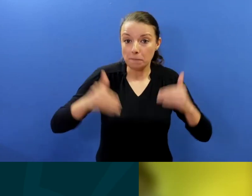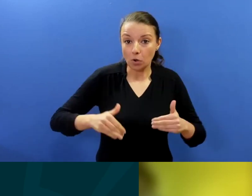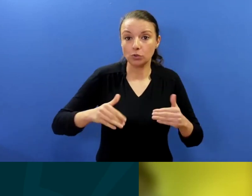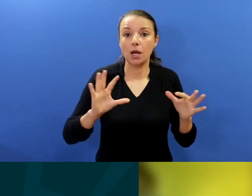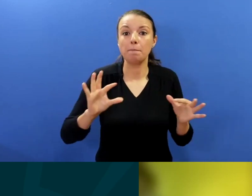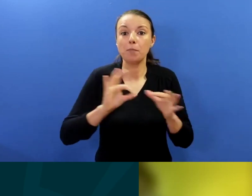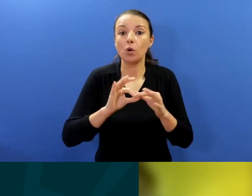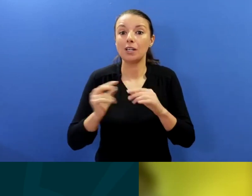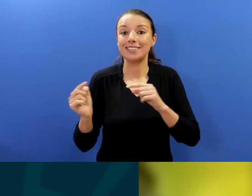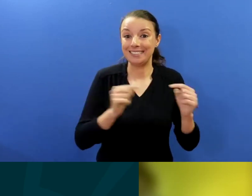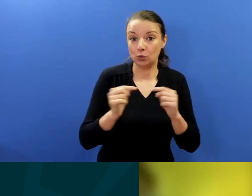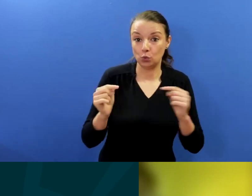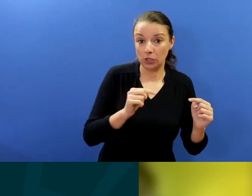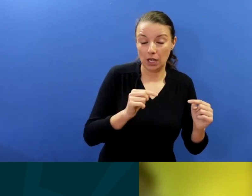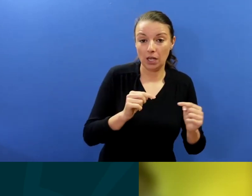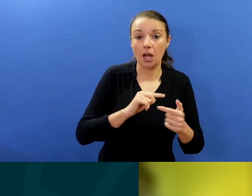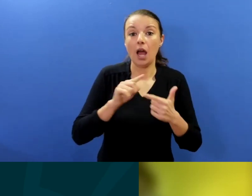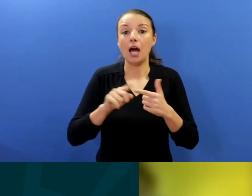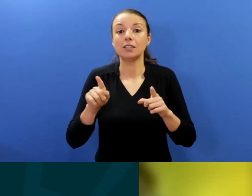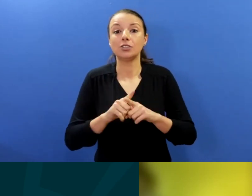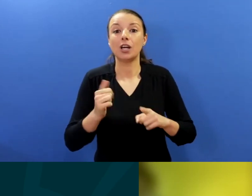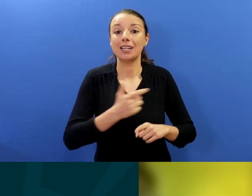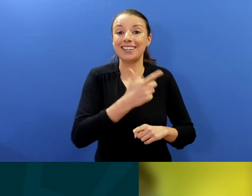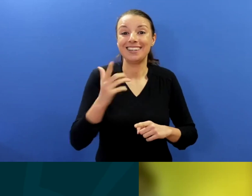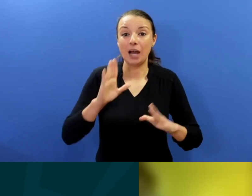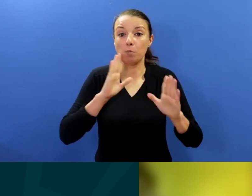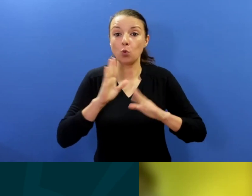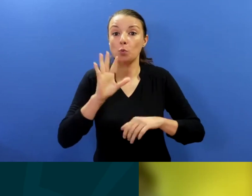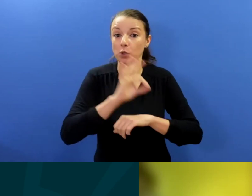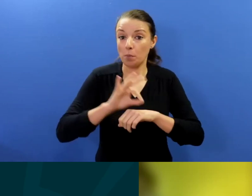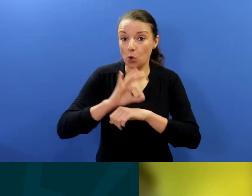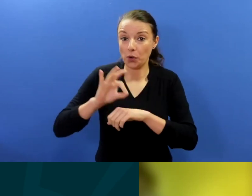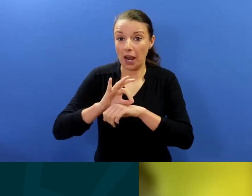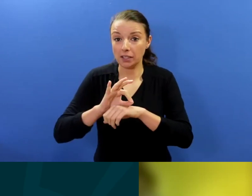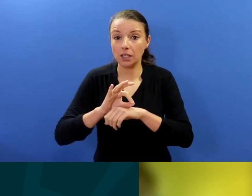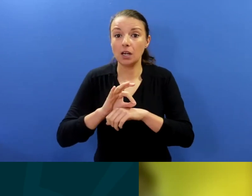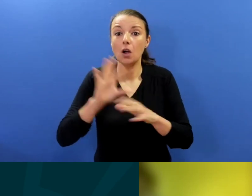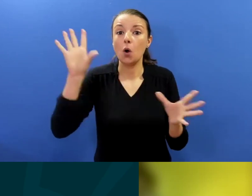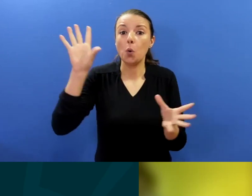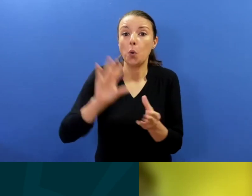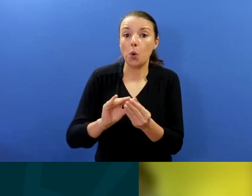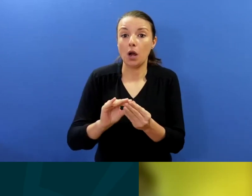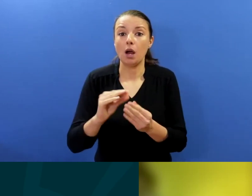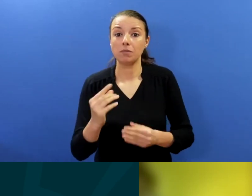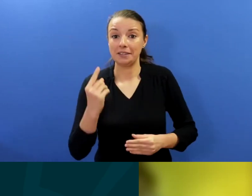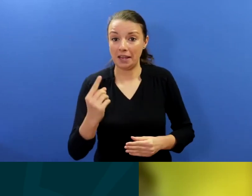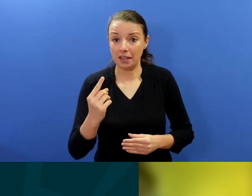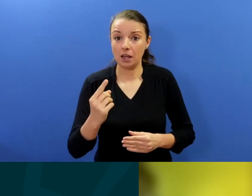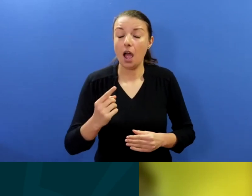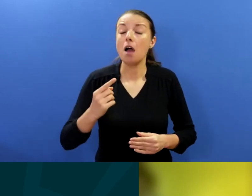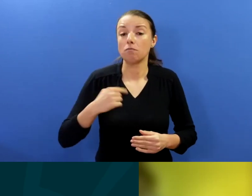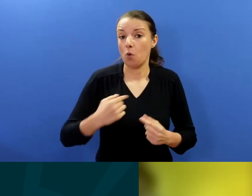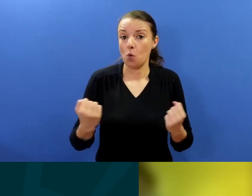is that before the last vote, there was a possibility to combine the discussion and a similar project in